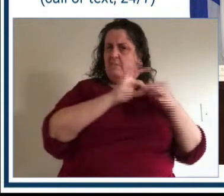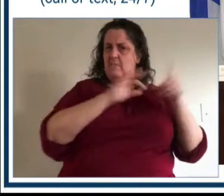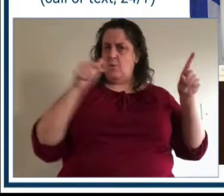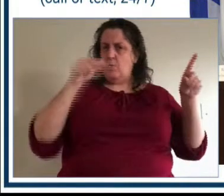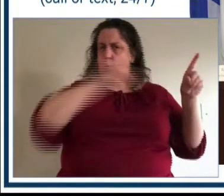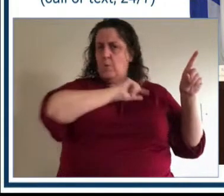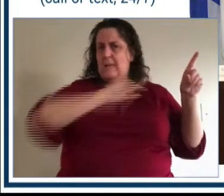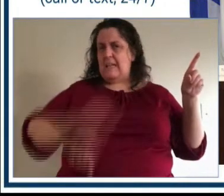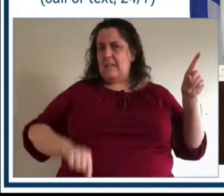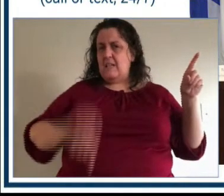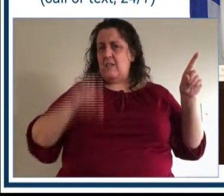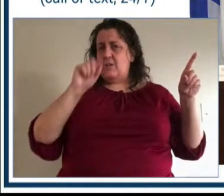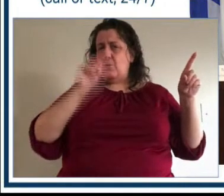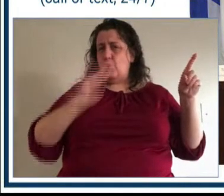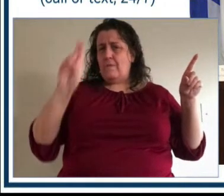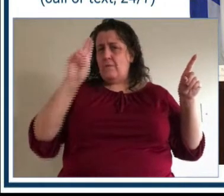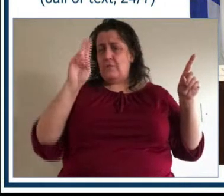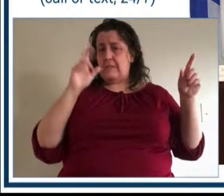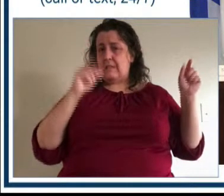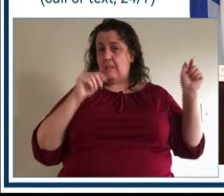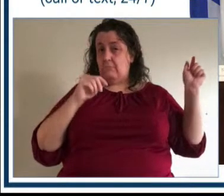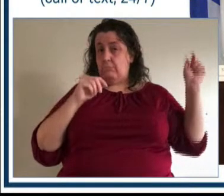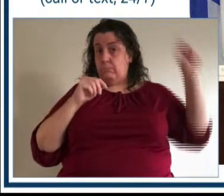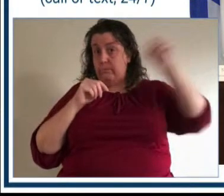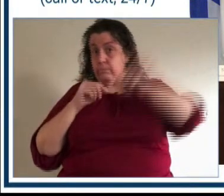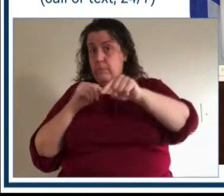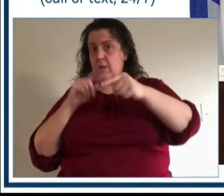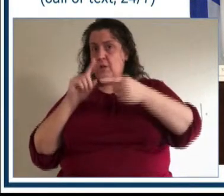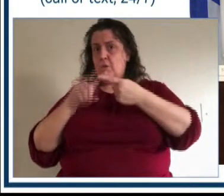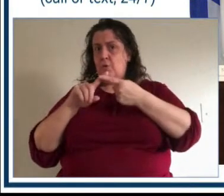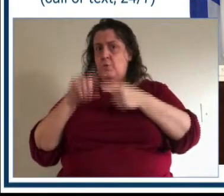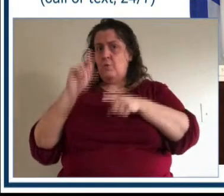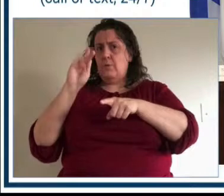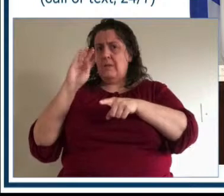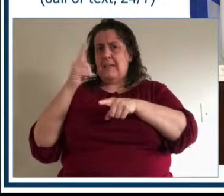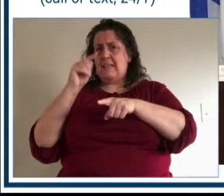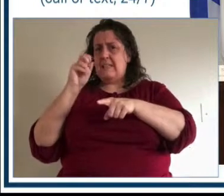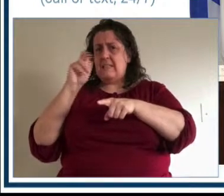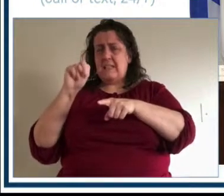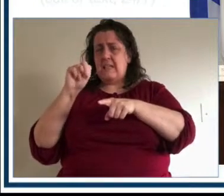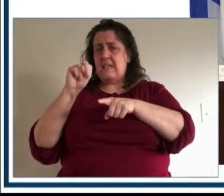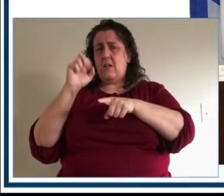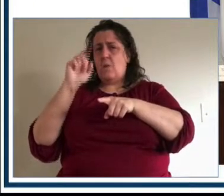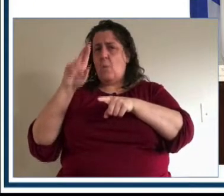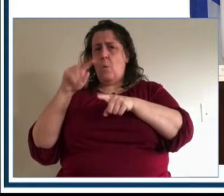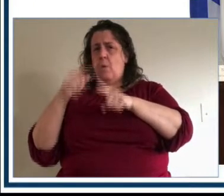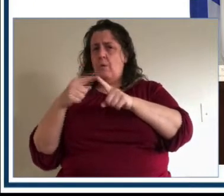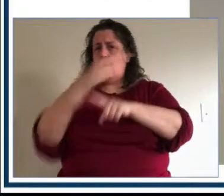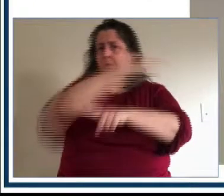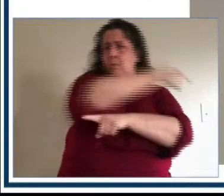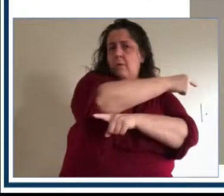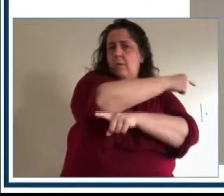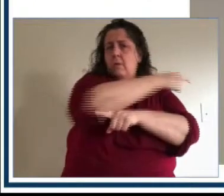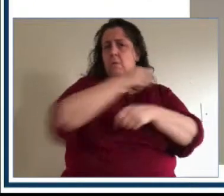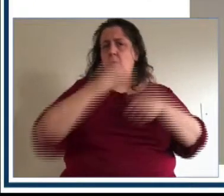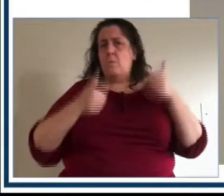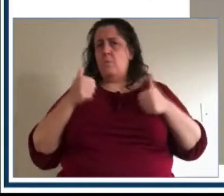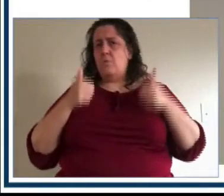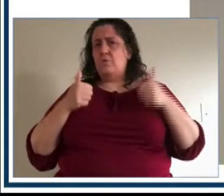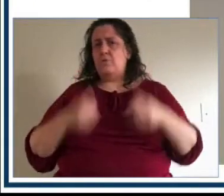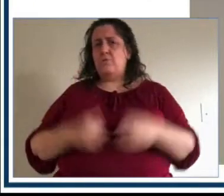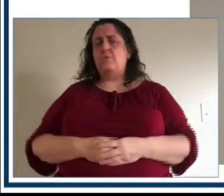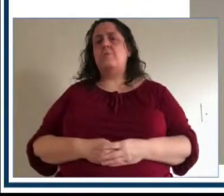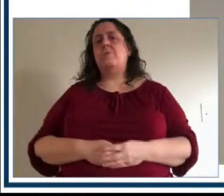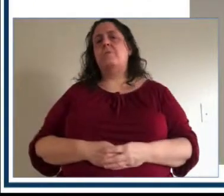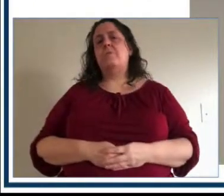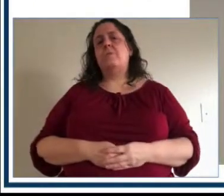X bring it to Kingston or vice versa? What we do know is that they've declared there was a